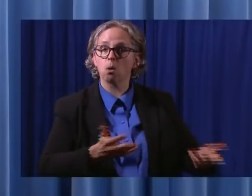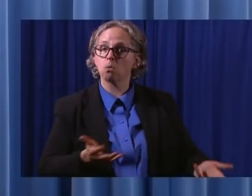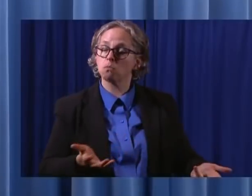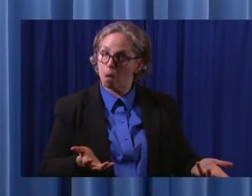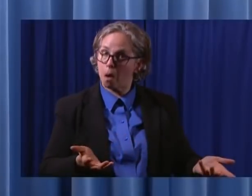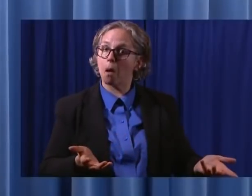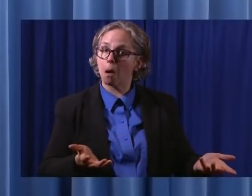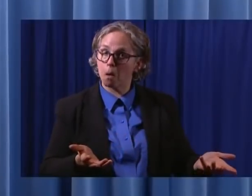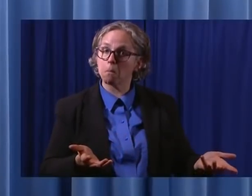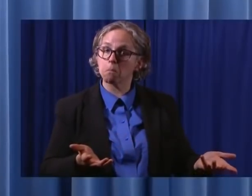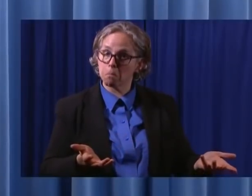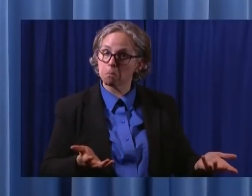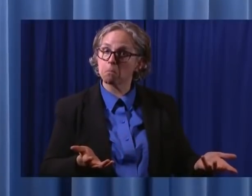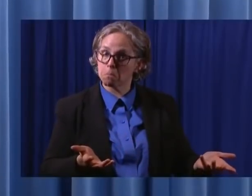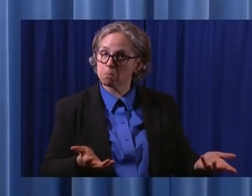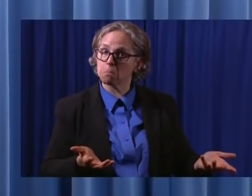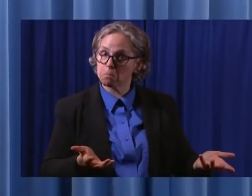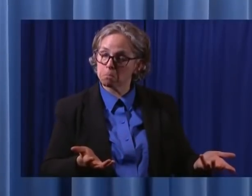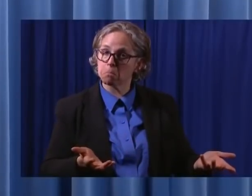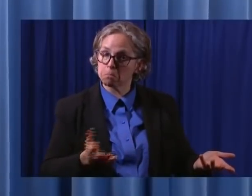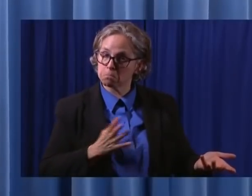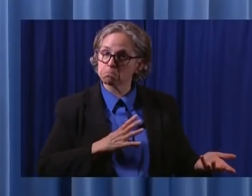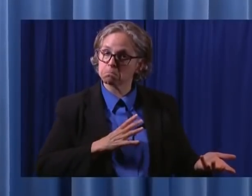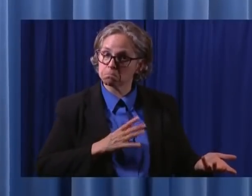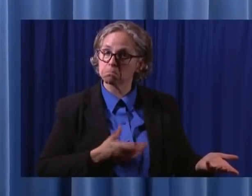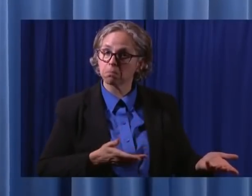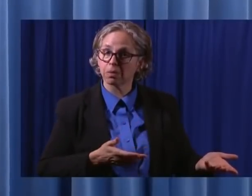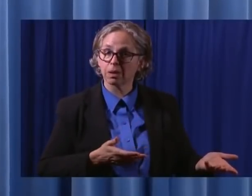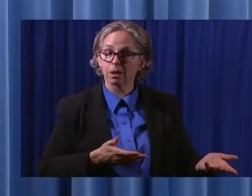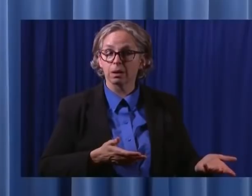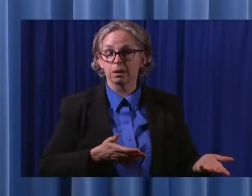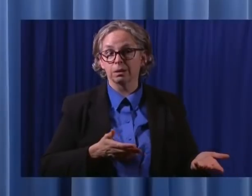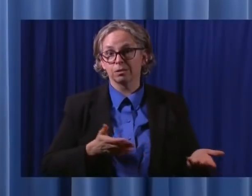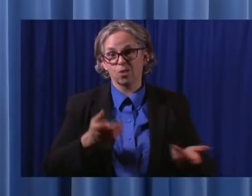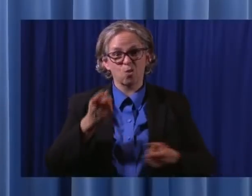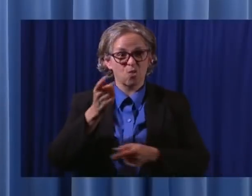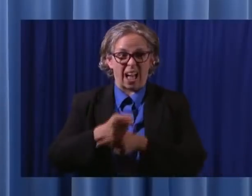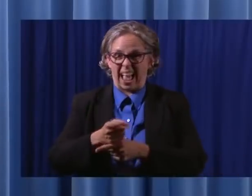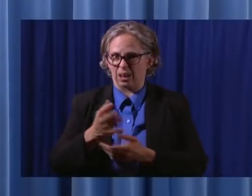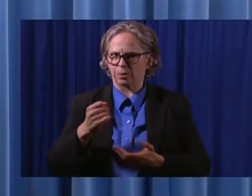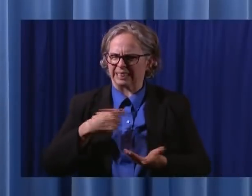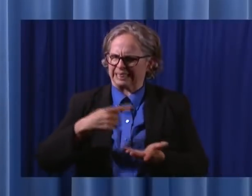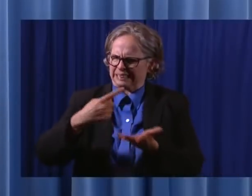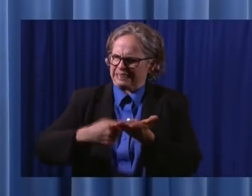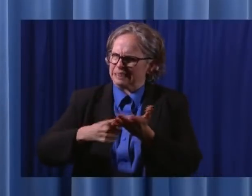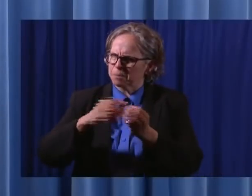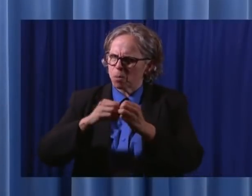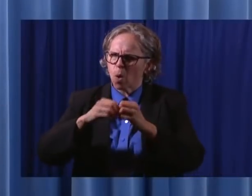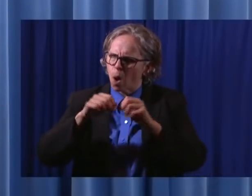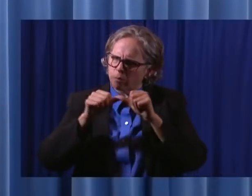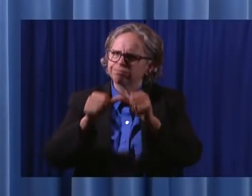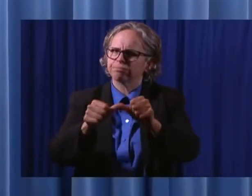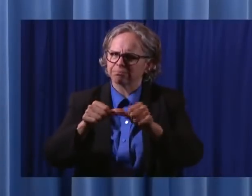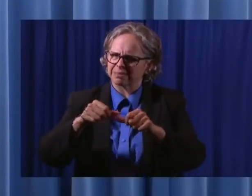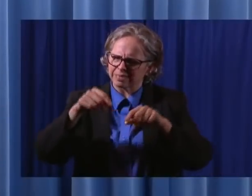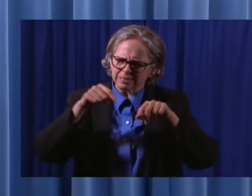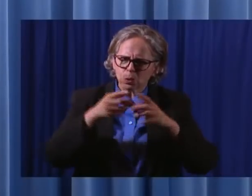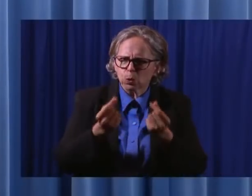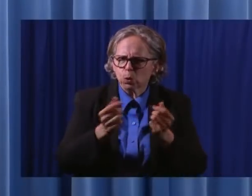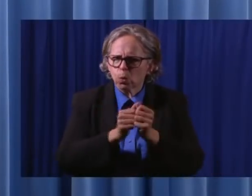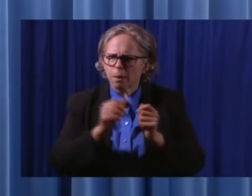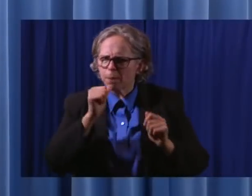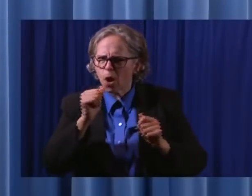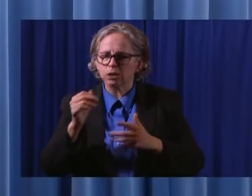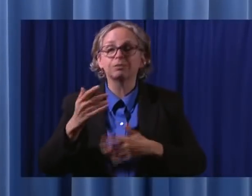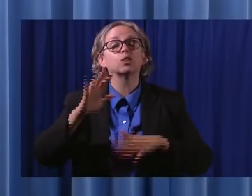be okay. But it's certainly something that we need to look at it. I want to thank you all very, very much. Sorry we changed